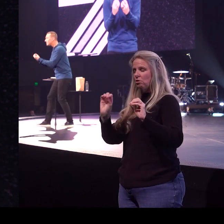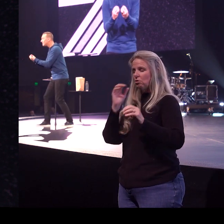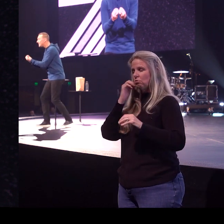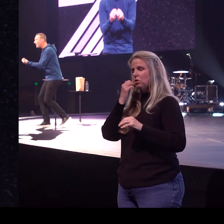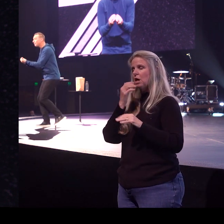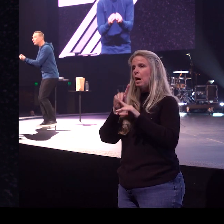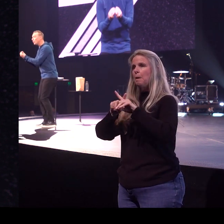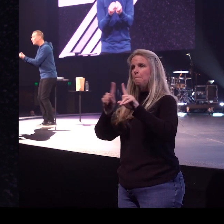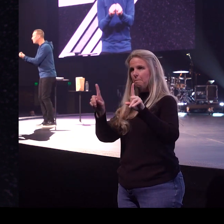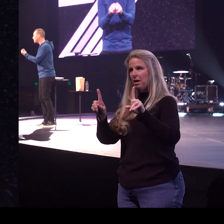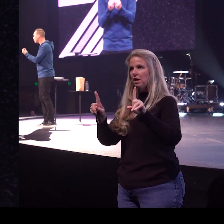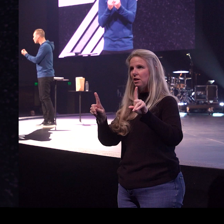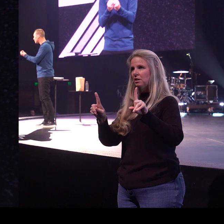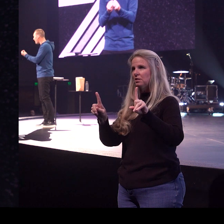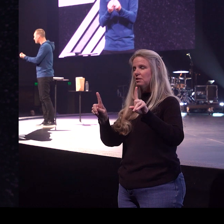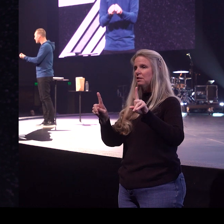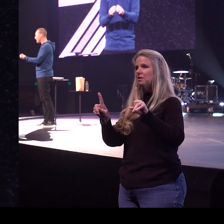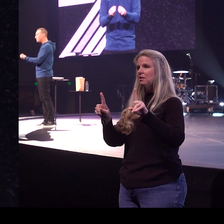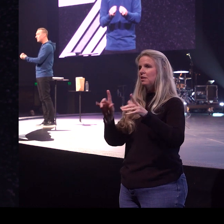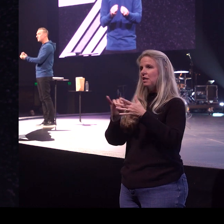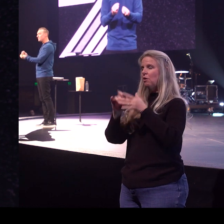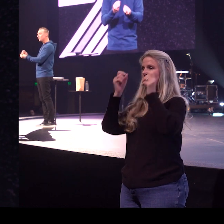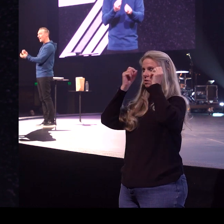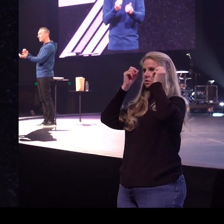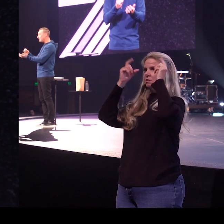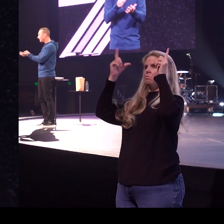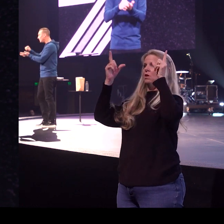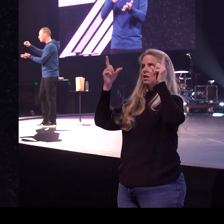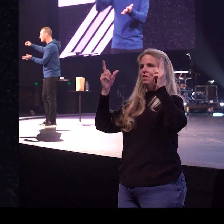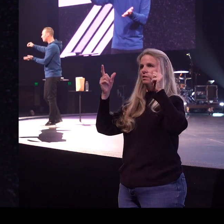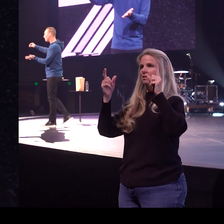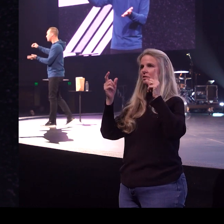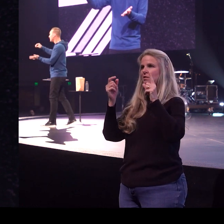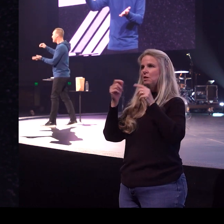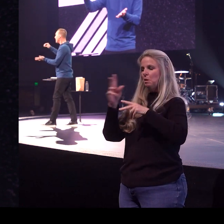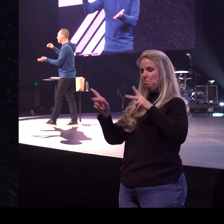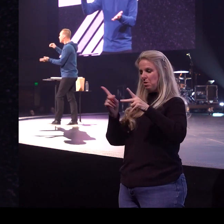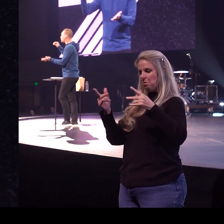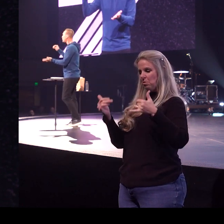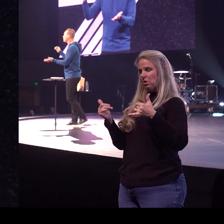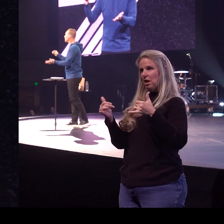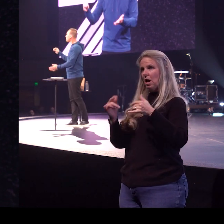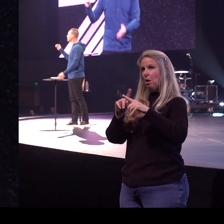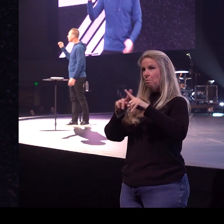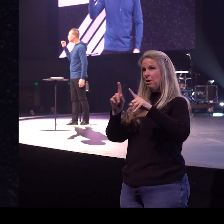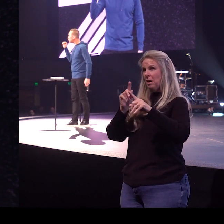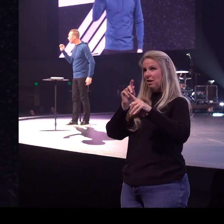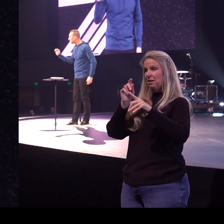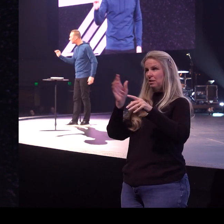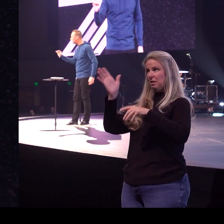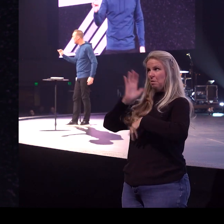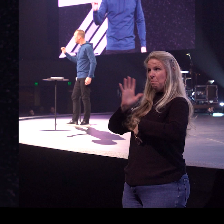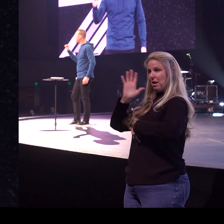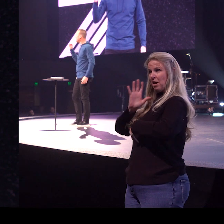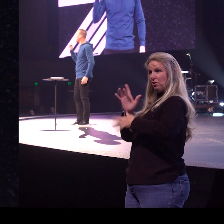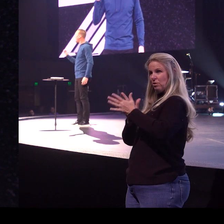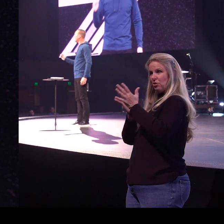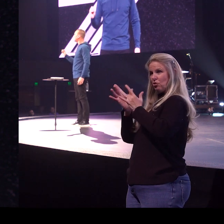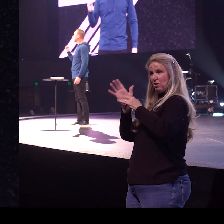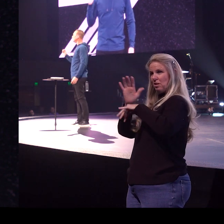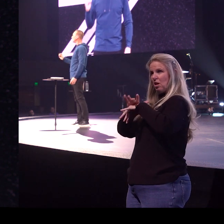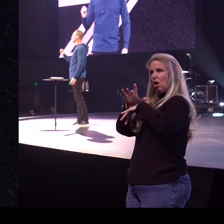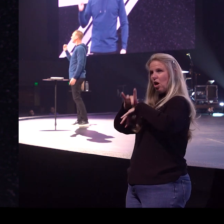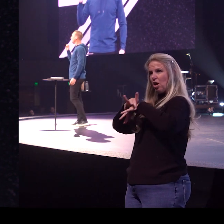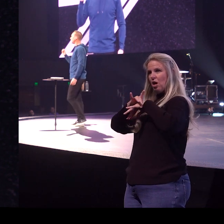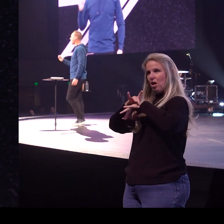in Jesus' day, for a woman to be divorced five times and then be living with someone else, she would have been rejected